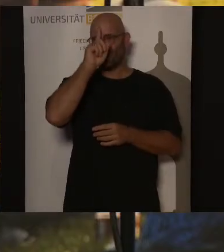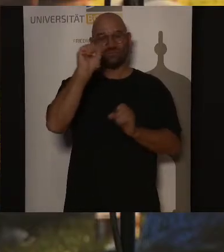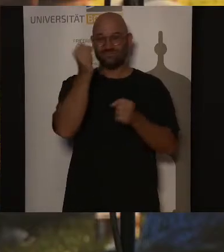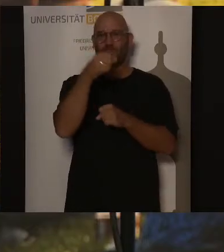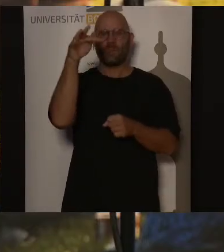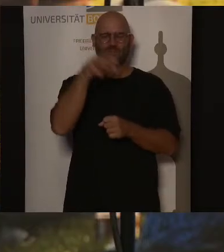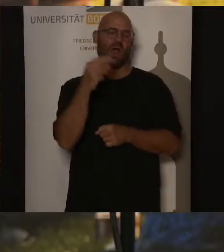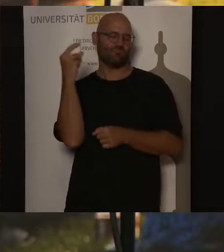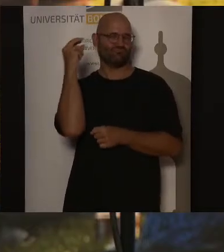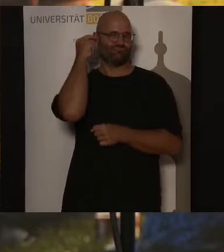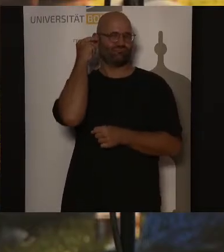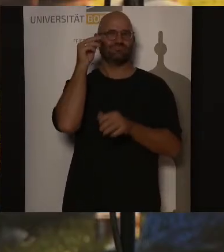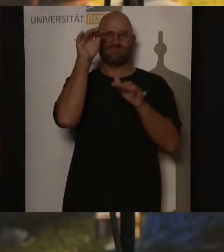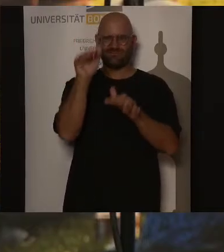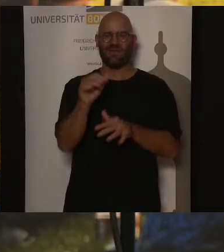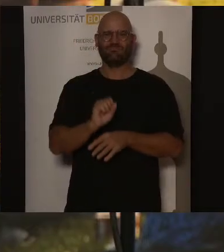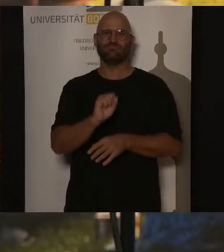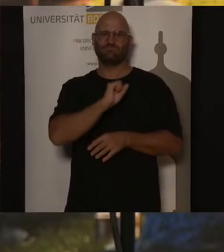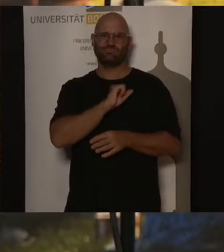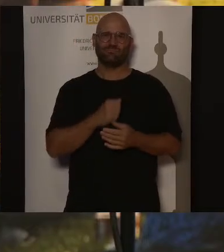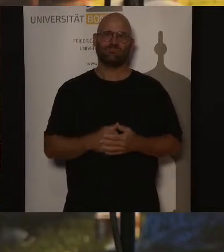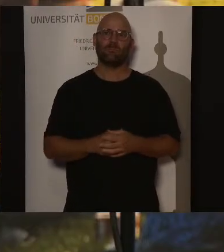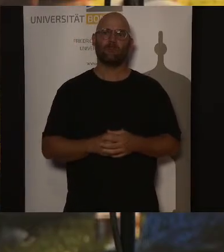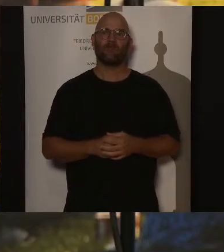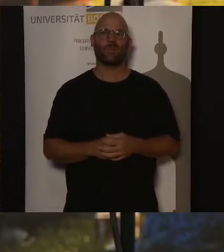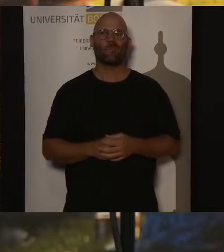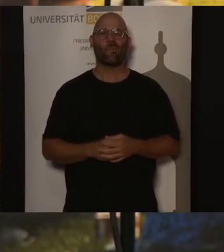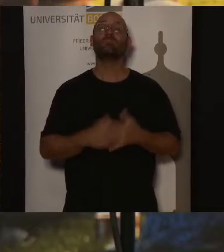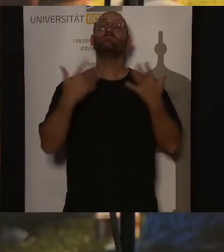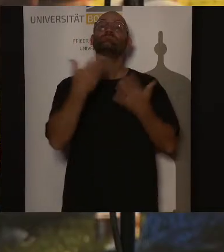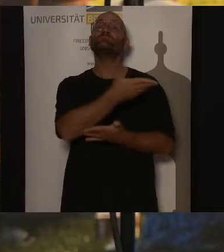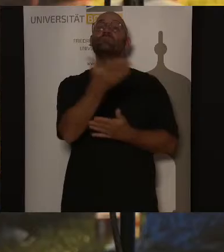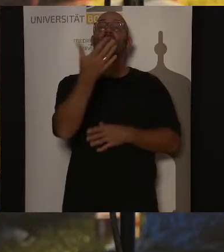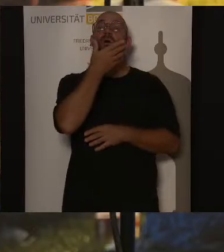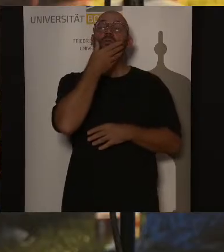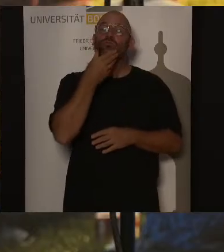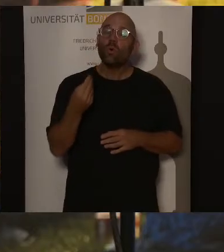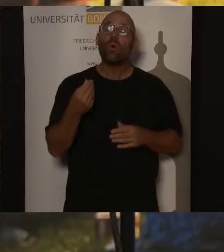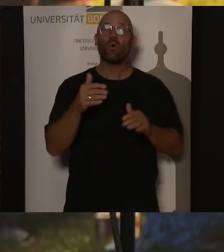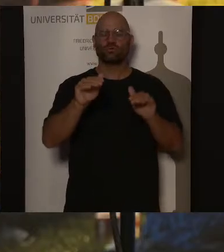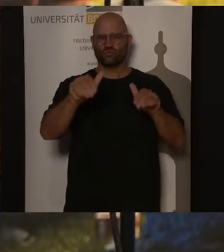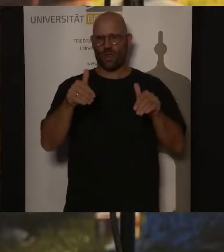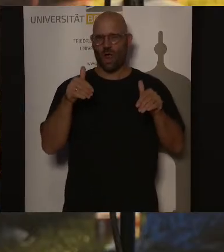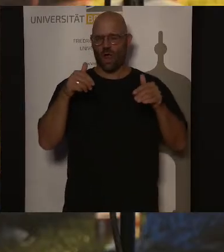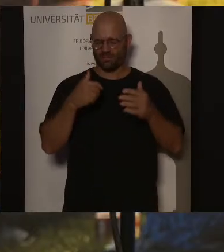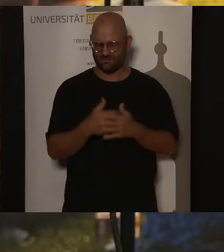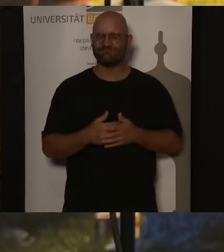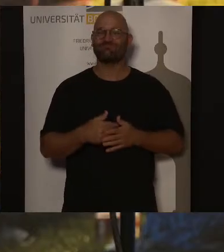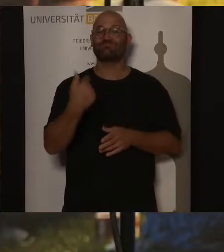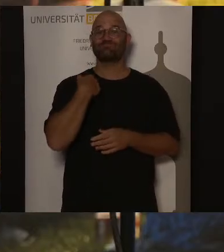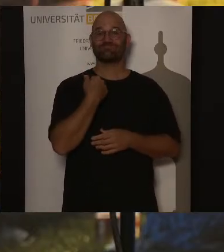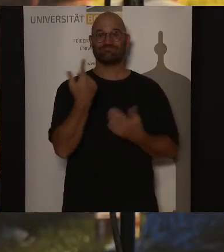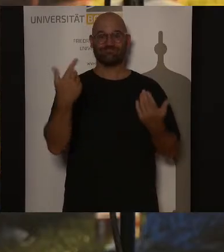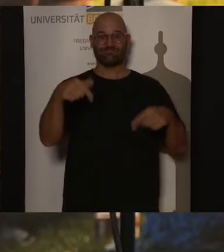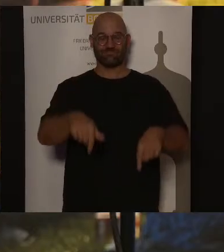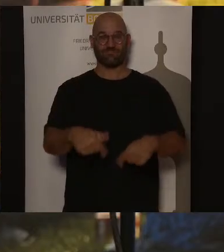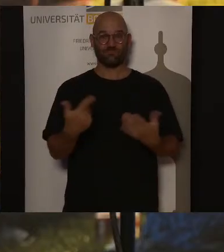because everyone who doesn't speak German hopefully has headphones with interpreting.